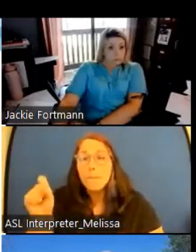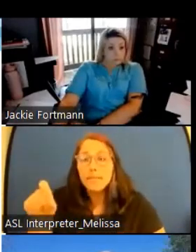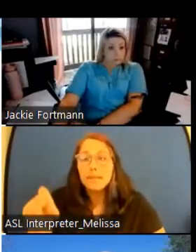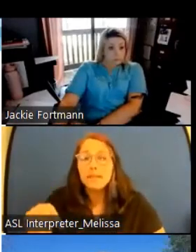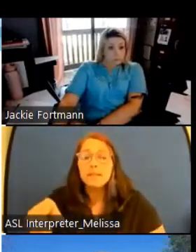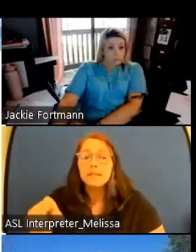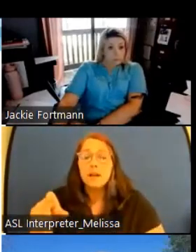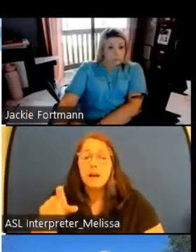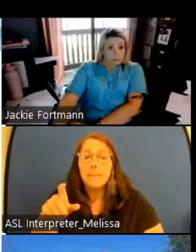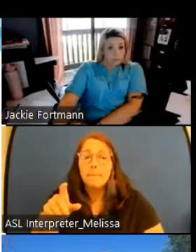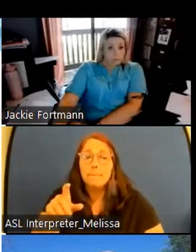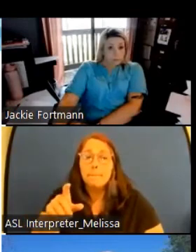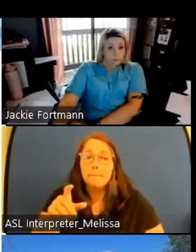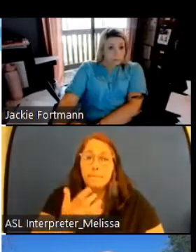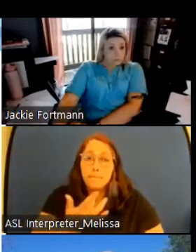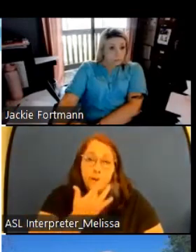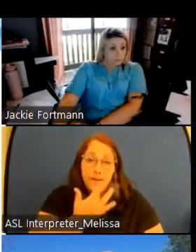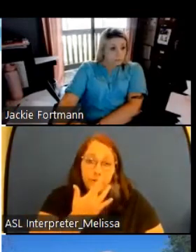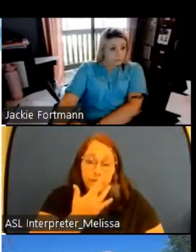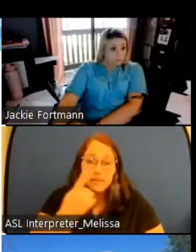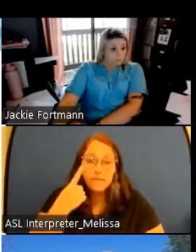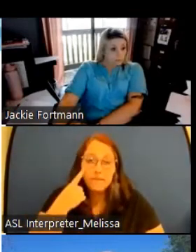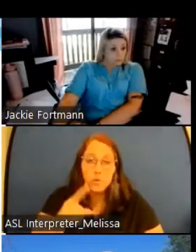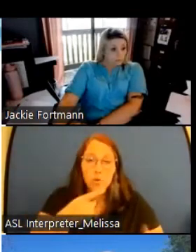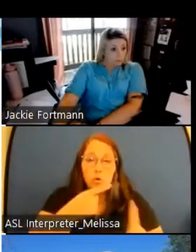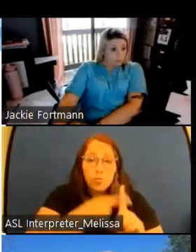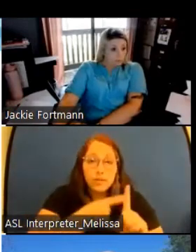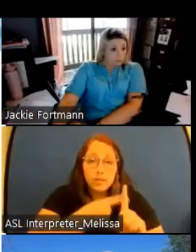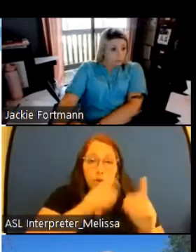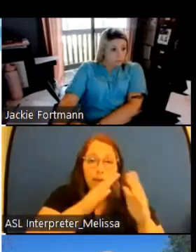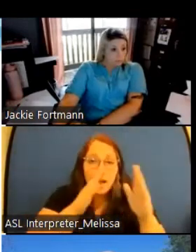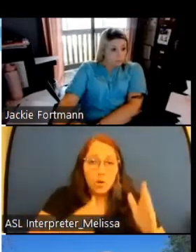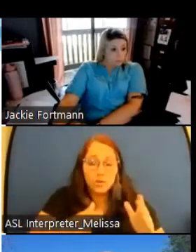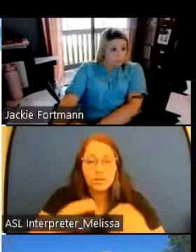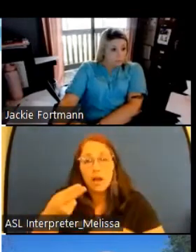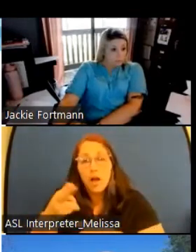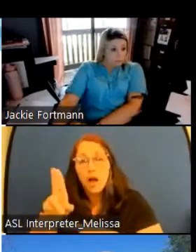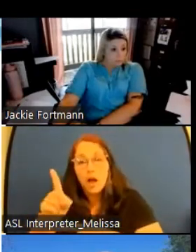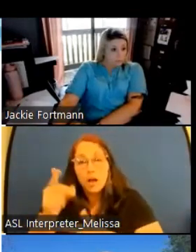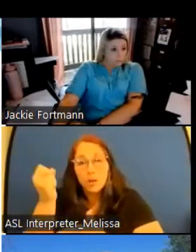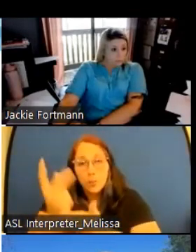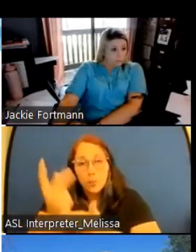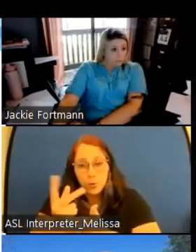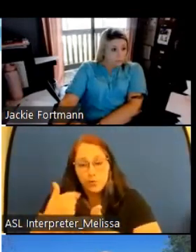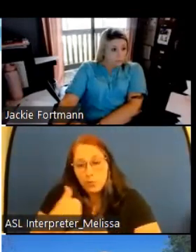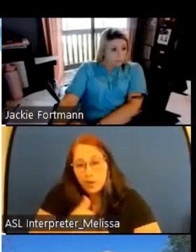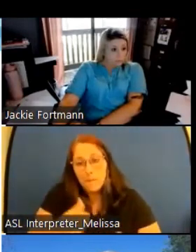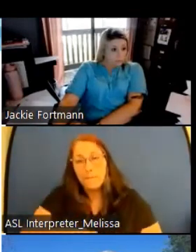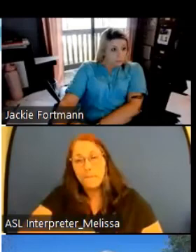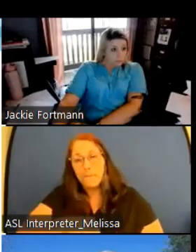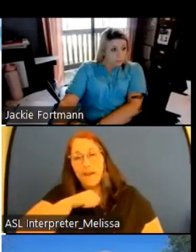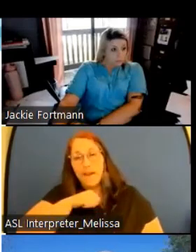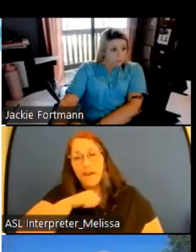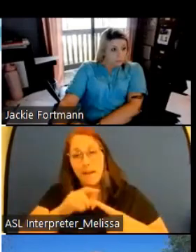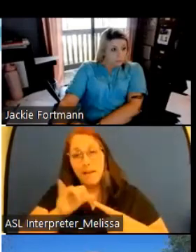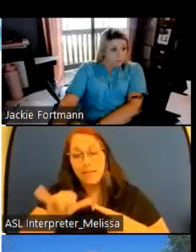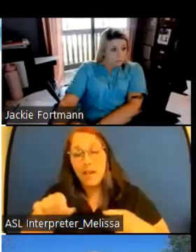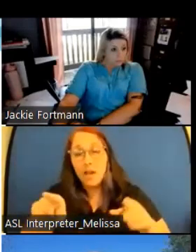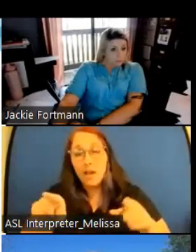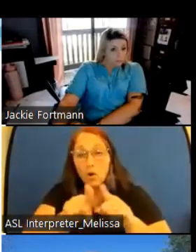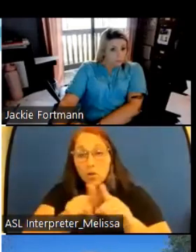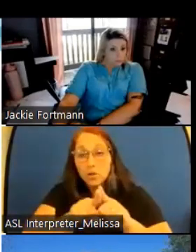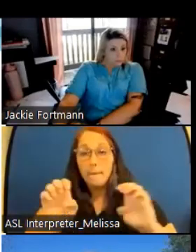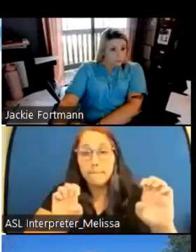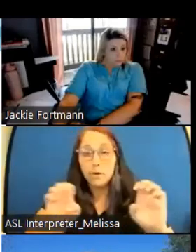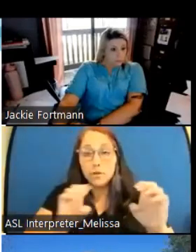housing, a system that HUD approved formally. We're very proud of that. We offer emergency housing vouchers